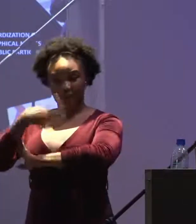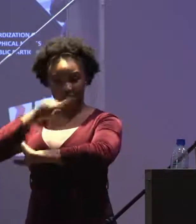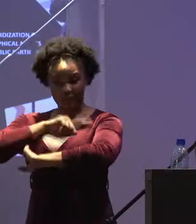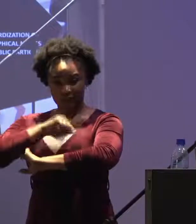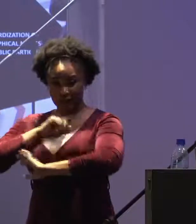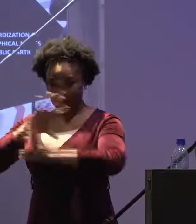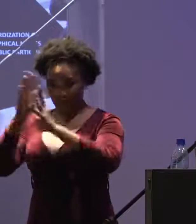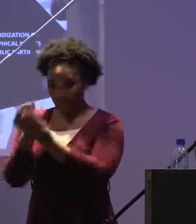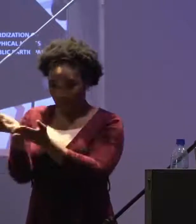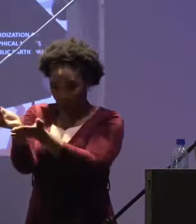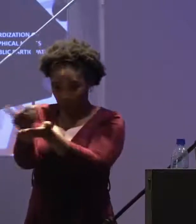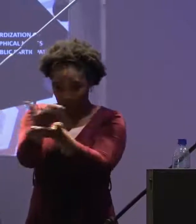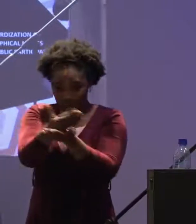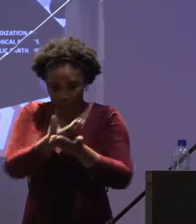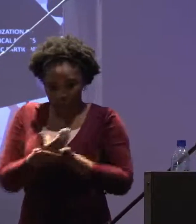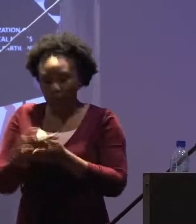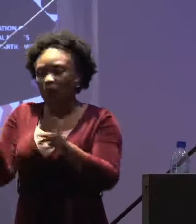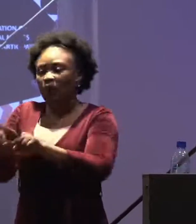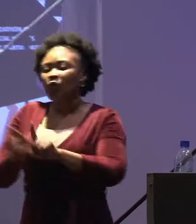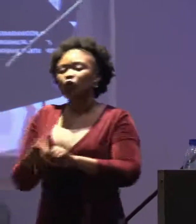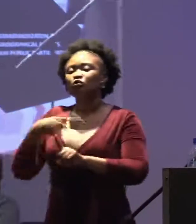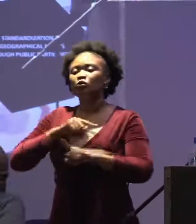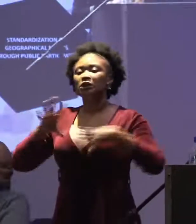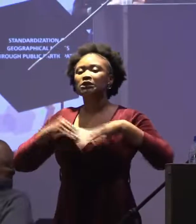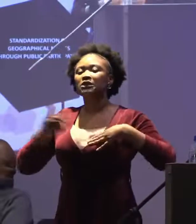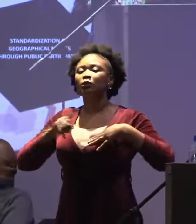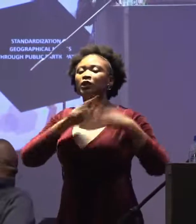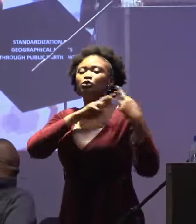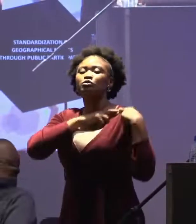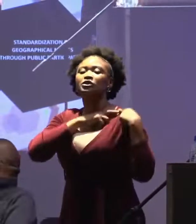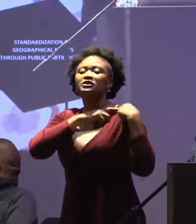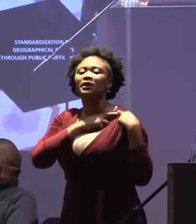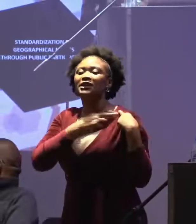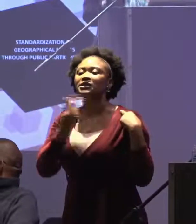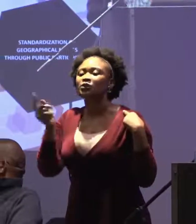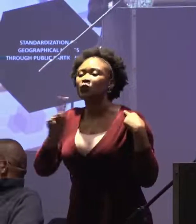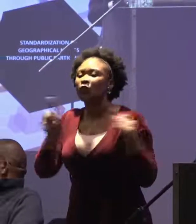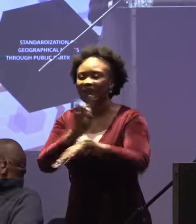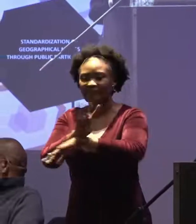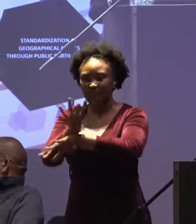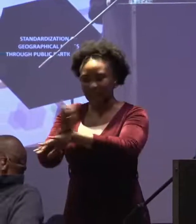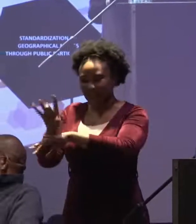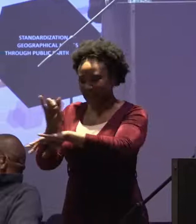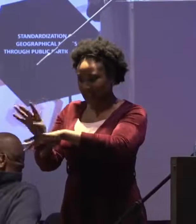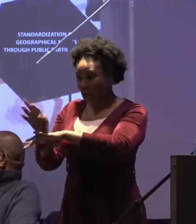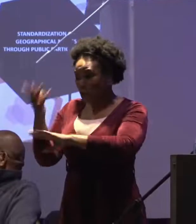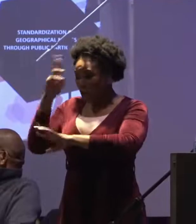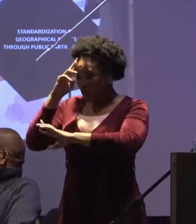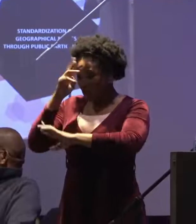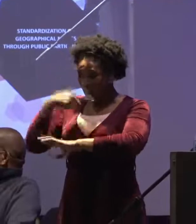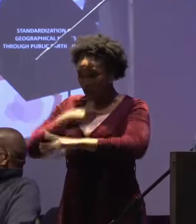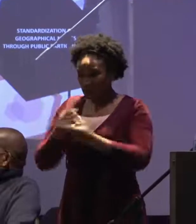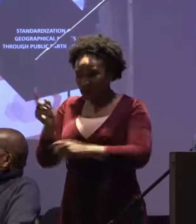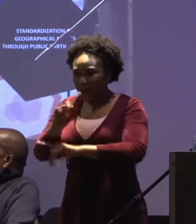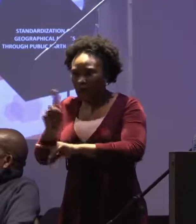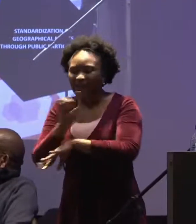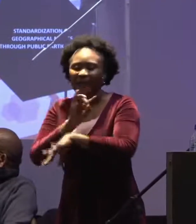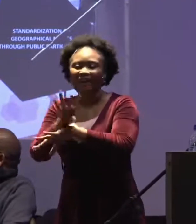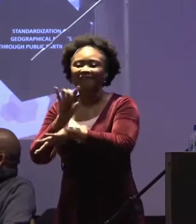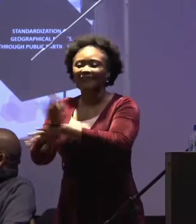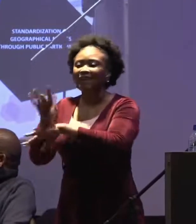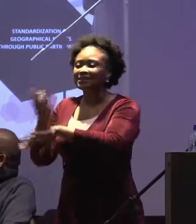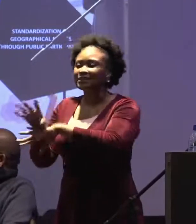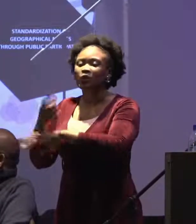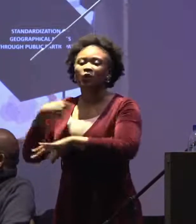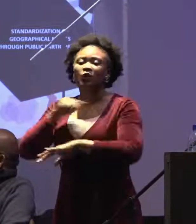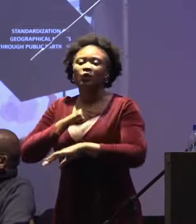taking the responsibility of advisory. Remember, ours is advisory. We do